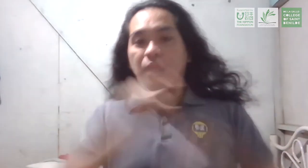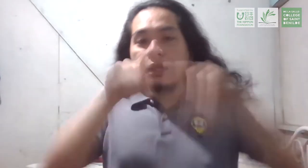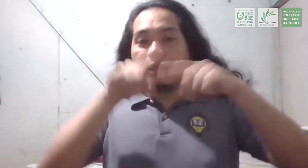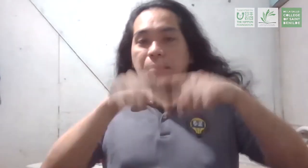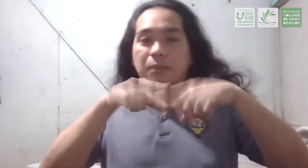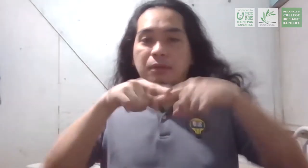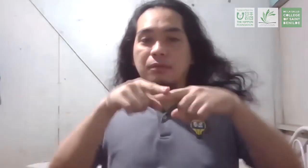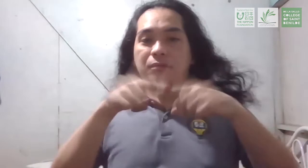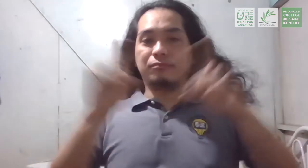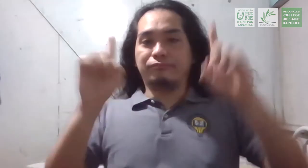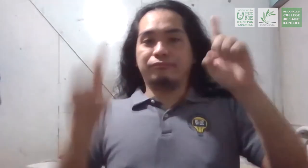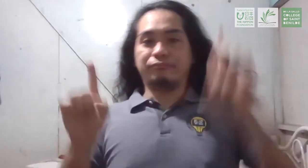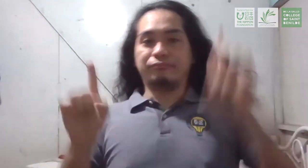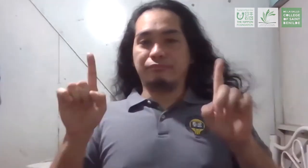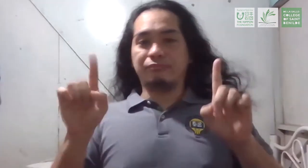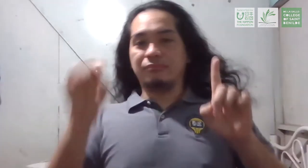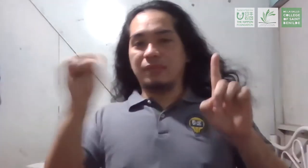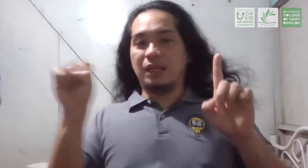SVO,